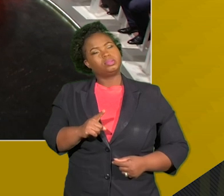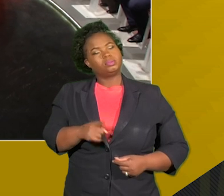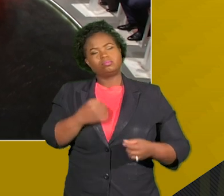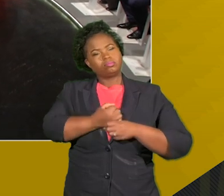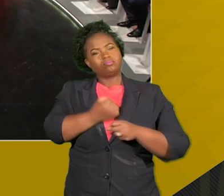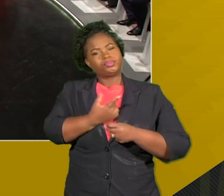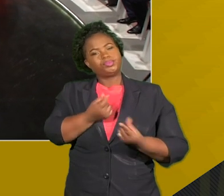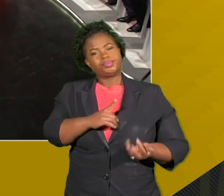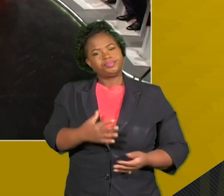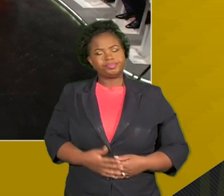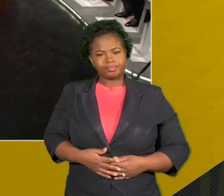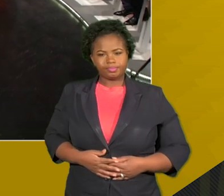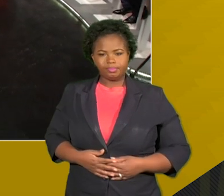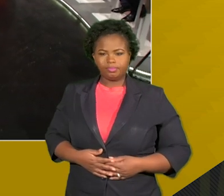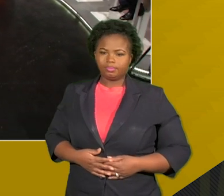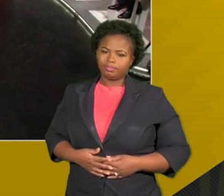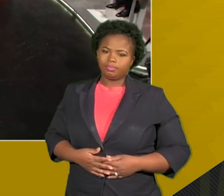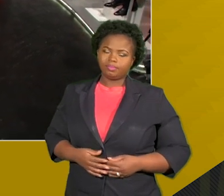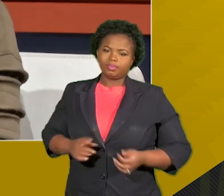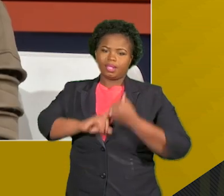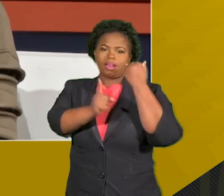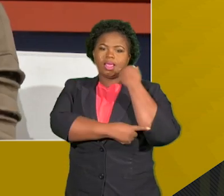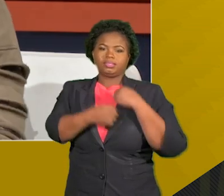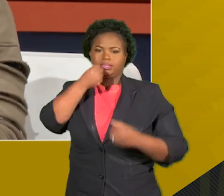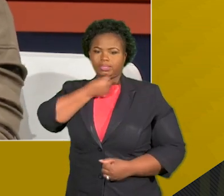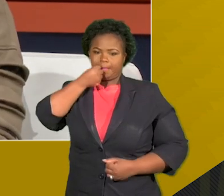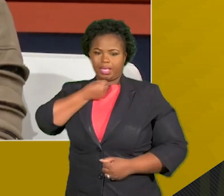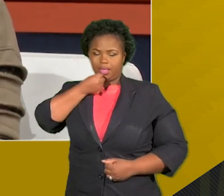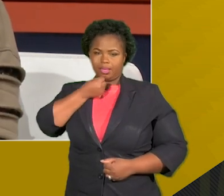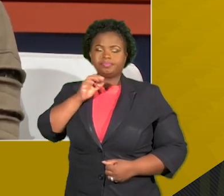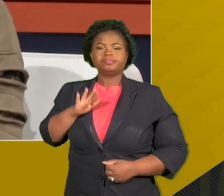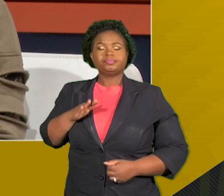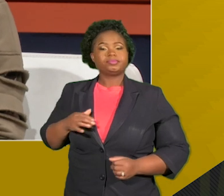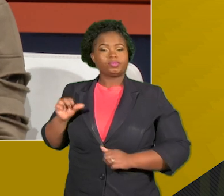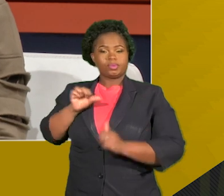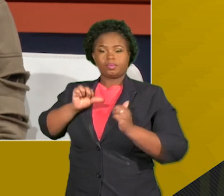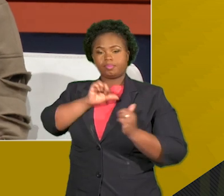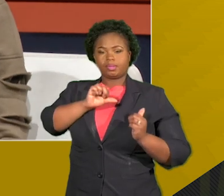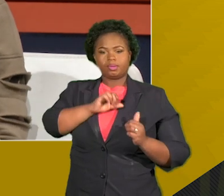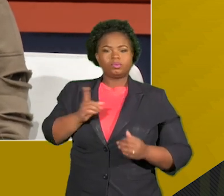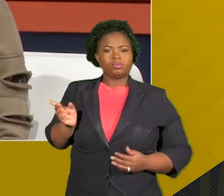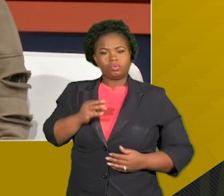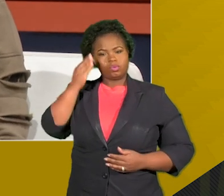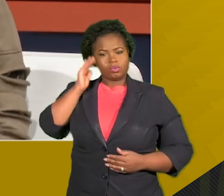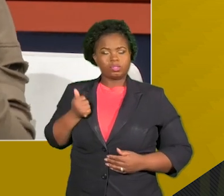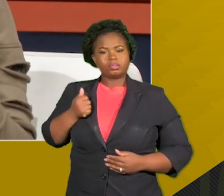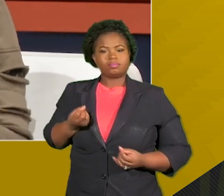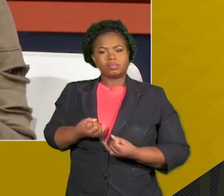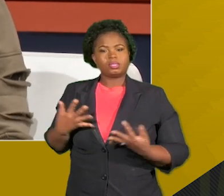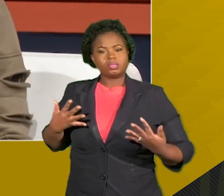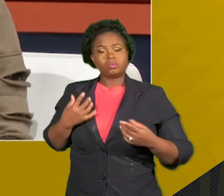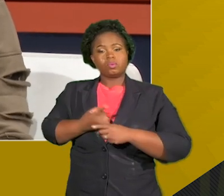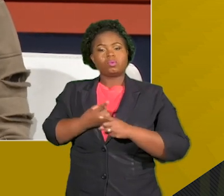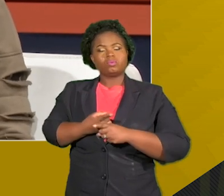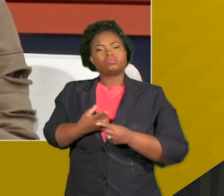the works that you guys do? Okay, basically at The Last Supper, what we do, let me just take you back quickly. I'm sure everybody knows that in ministries, there's what you